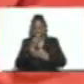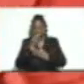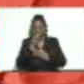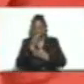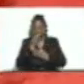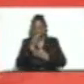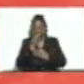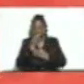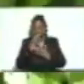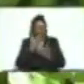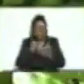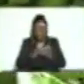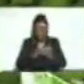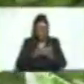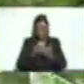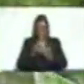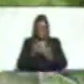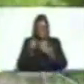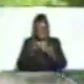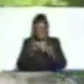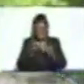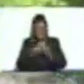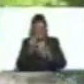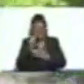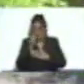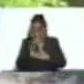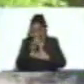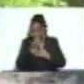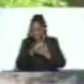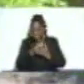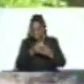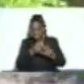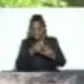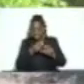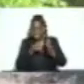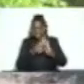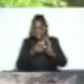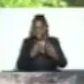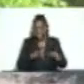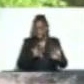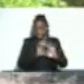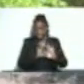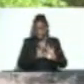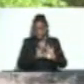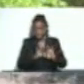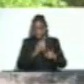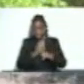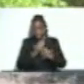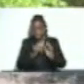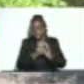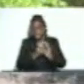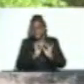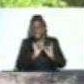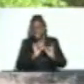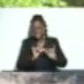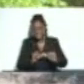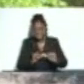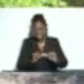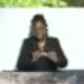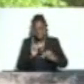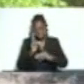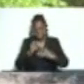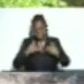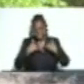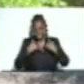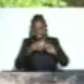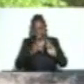foods, and manage their own garden. So I think it's very, very important to make this sustainable, to help young people